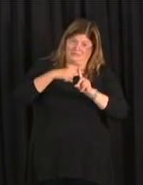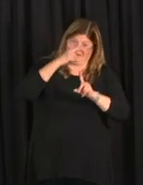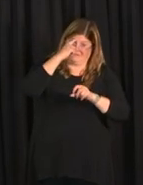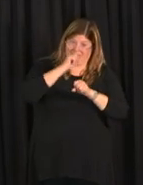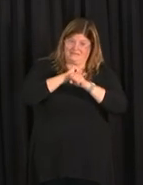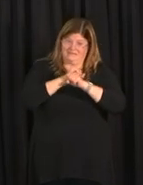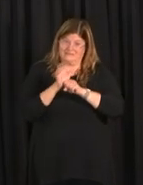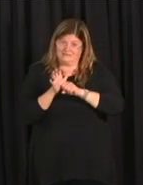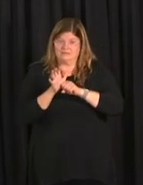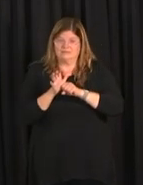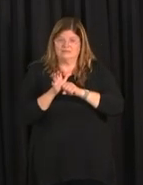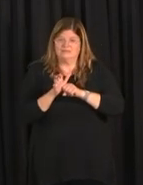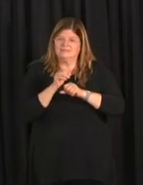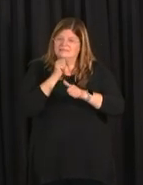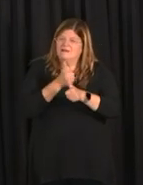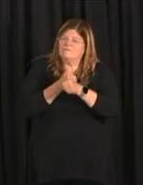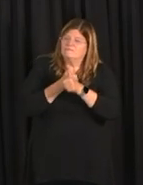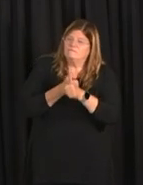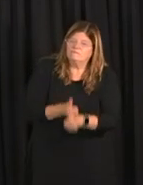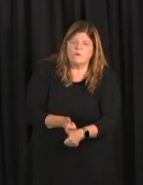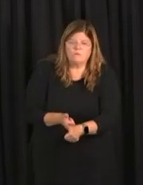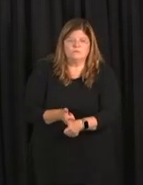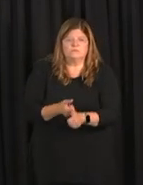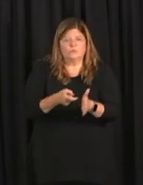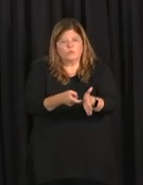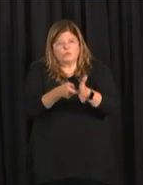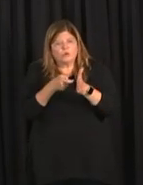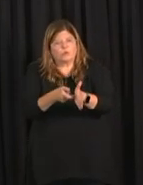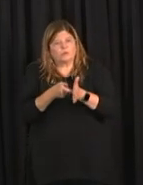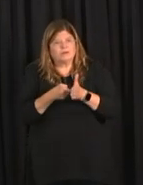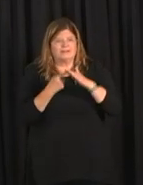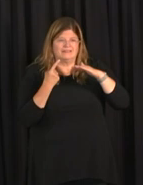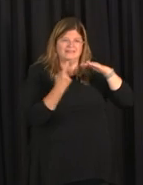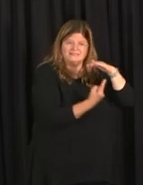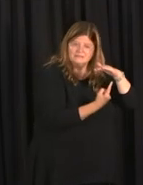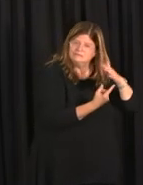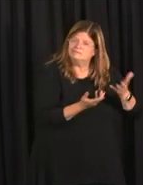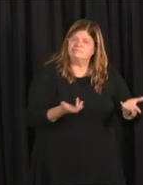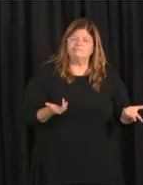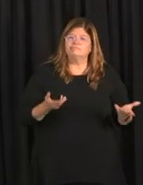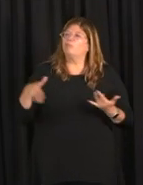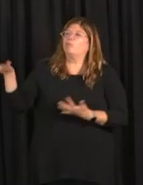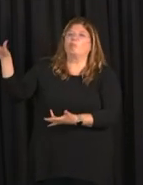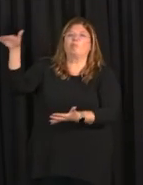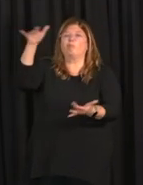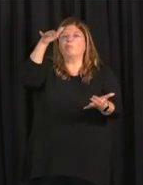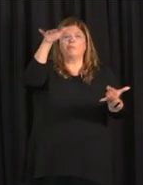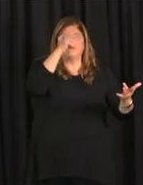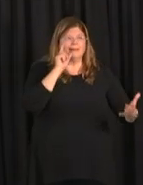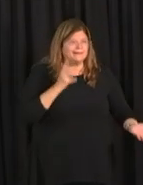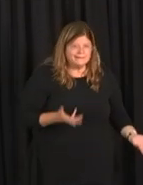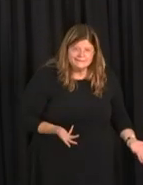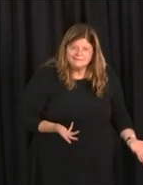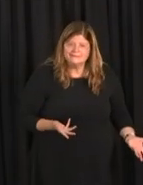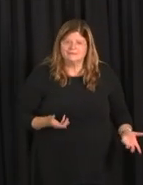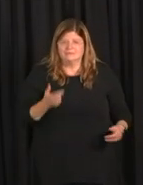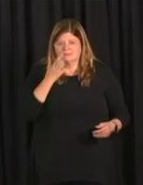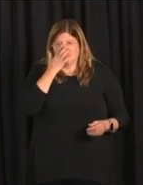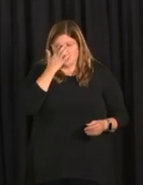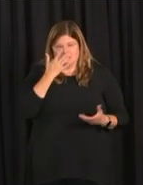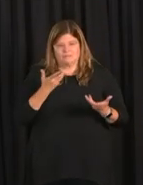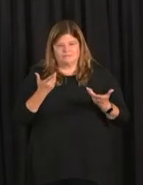COVID and are not adhering to the requirements to quarantine and isolate, which continues to put